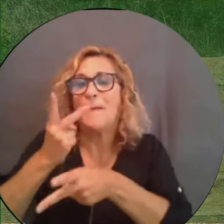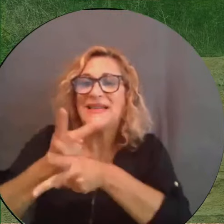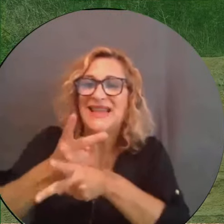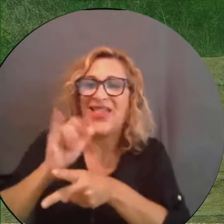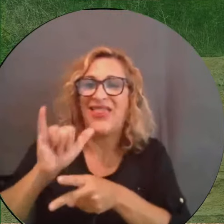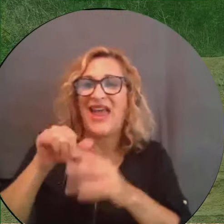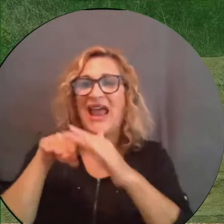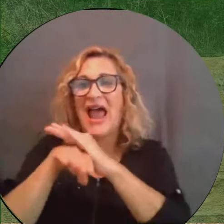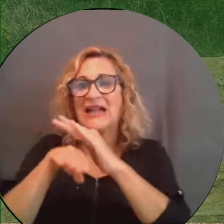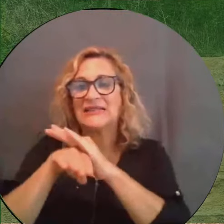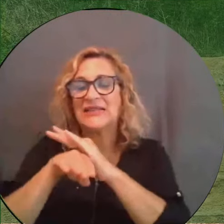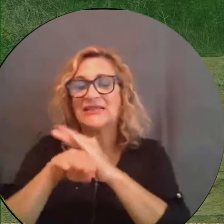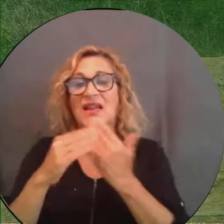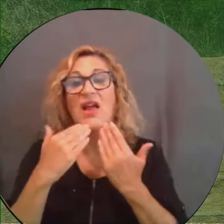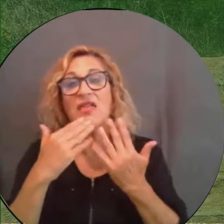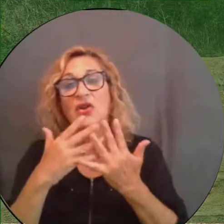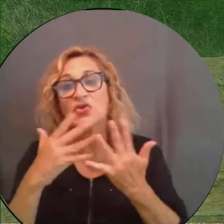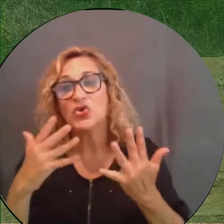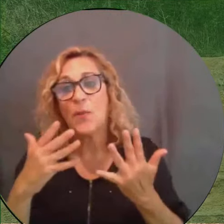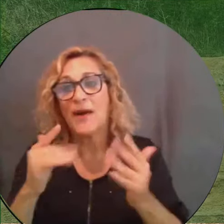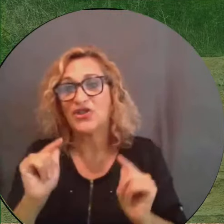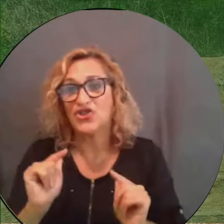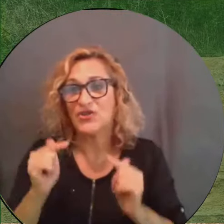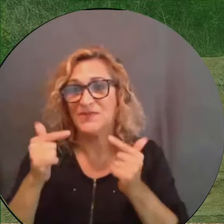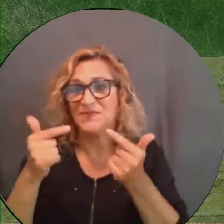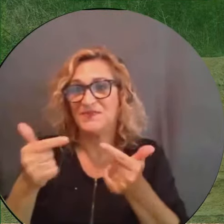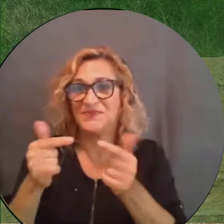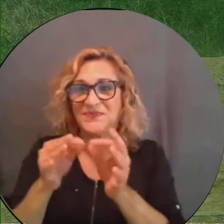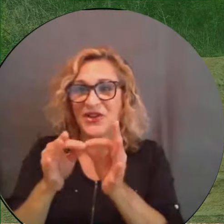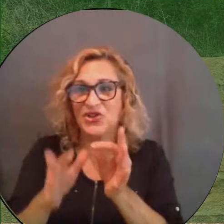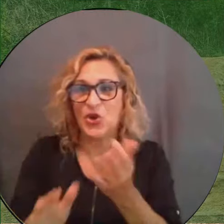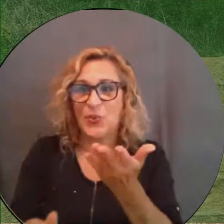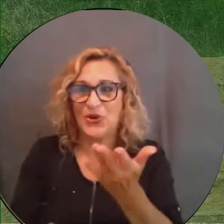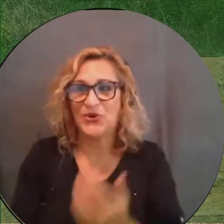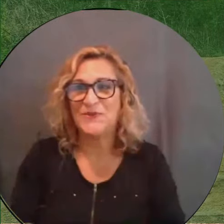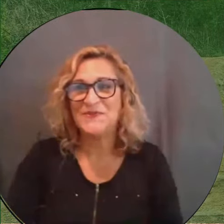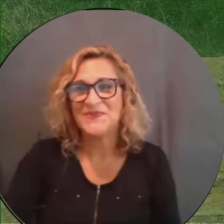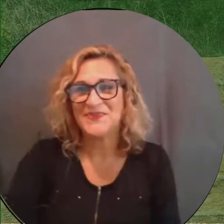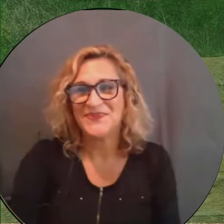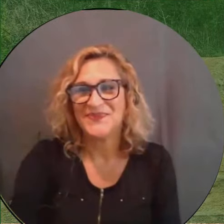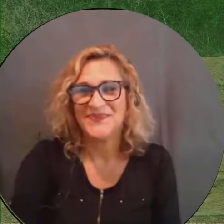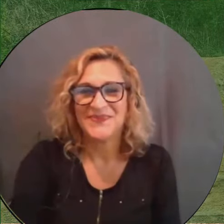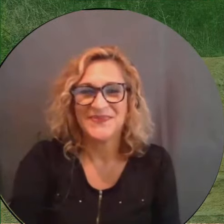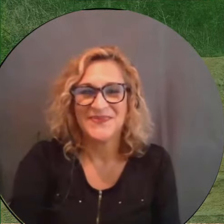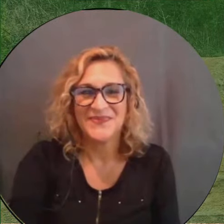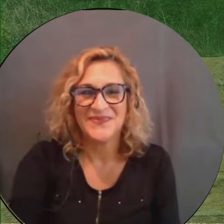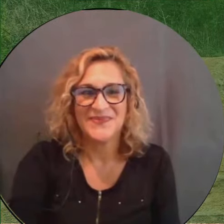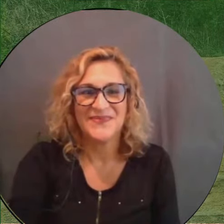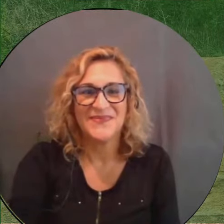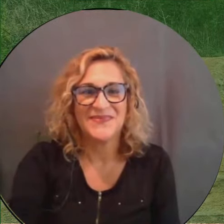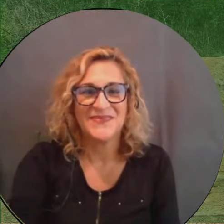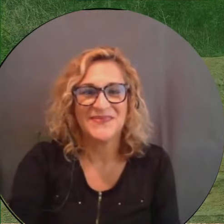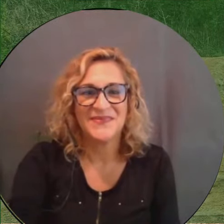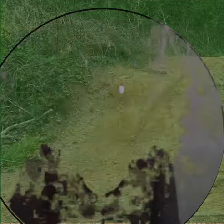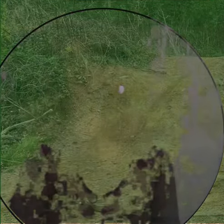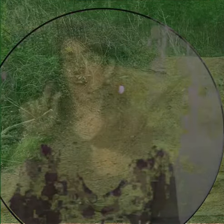so much, Kelsey, for all the work you're doing and for sharing that depth of the experience. Next up is Atara.